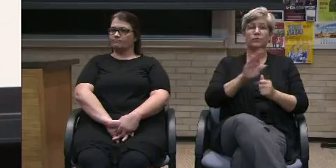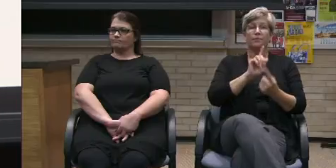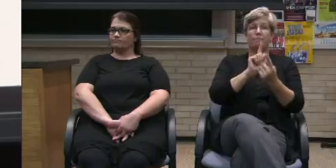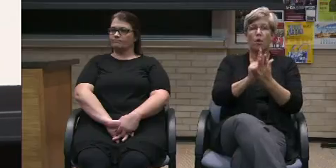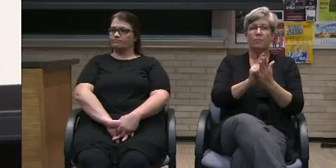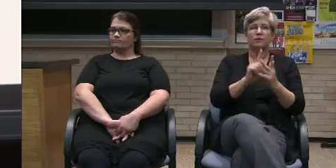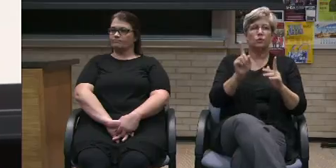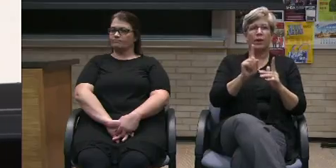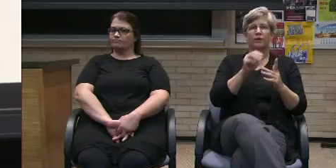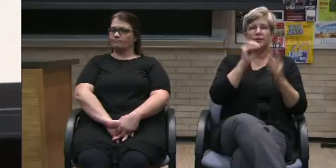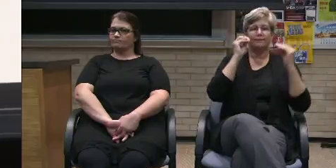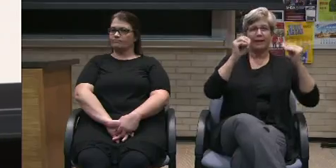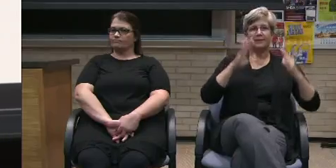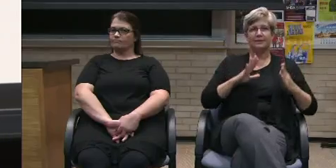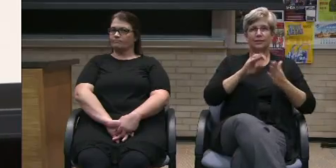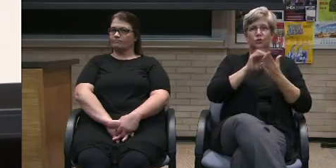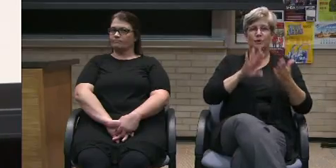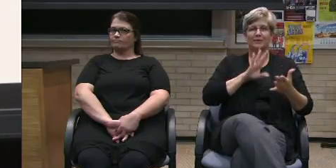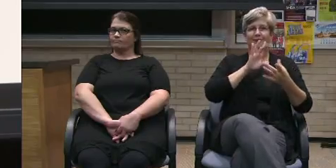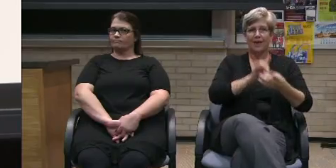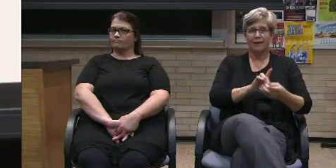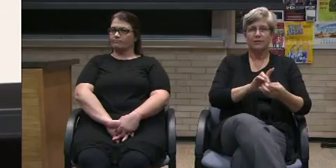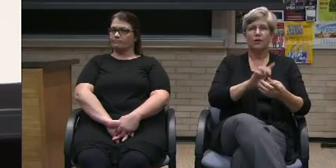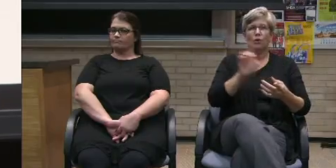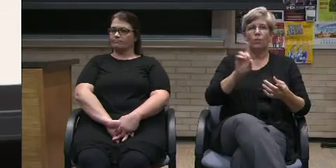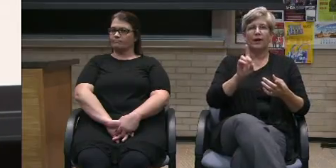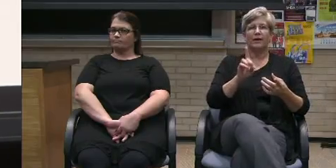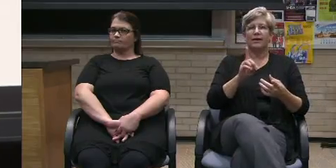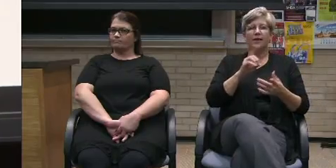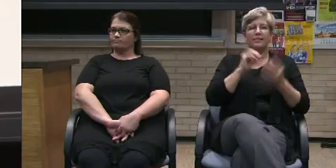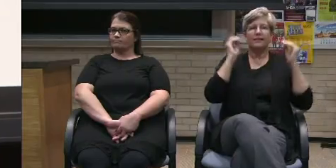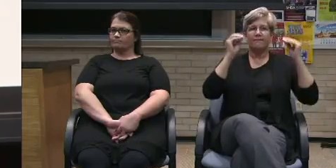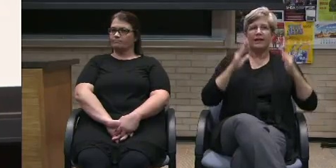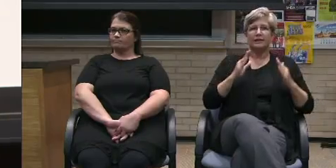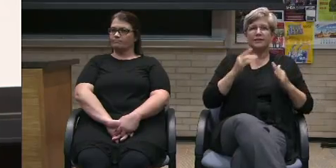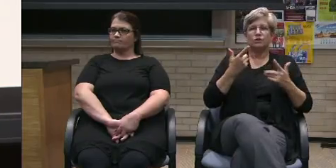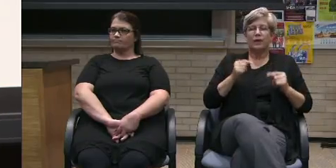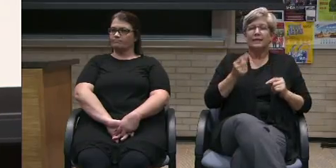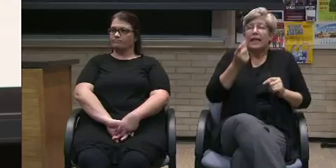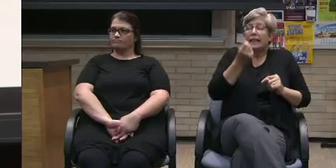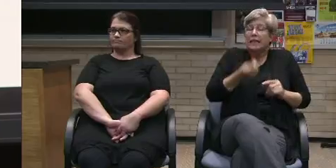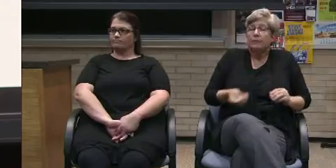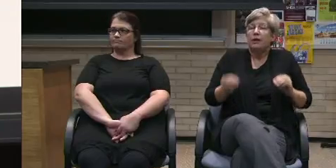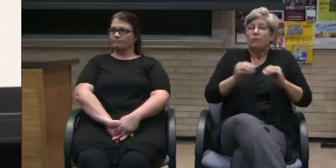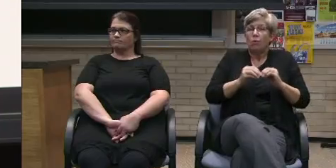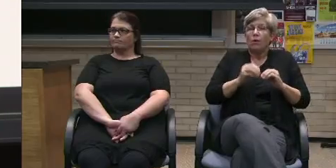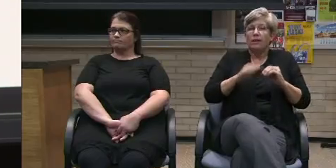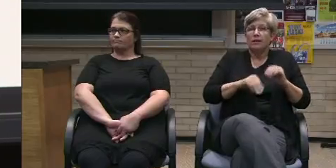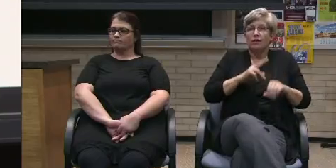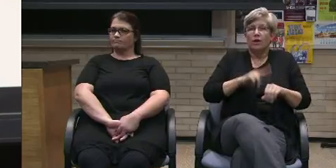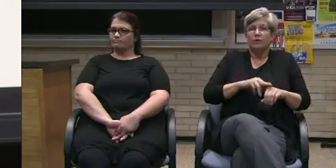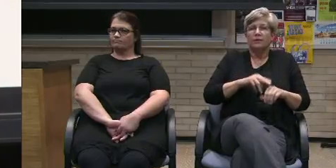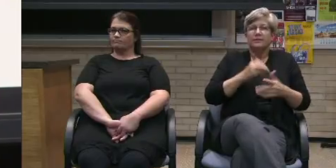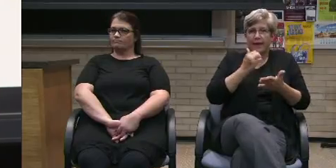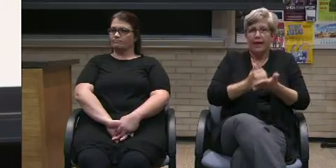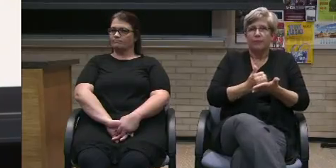they happen, where the person goes that extra mile. Because you never know when a student's about to go off the